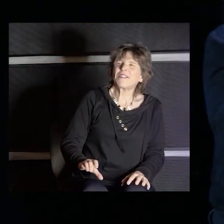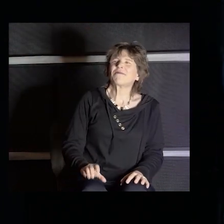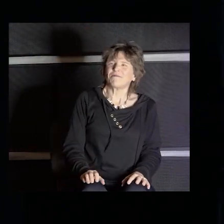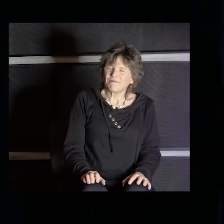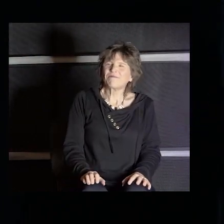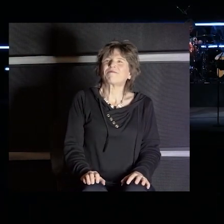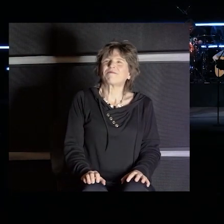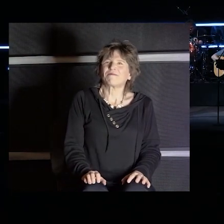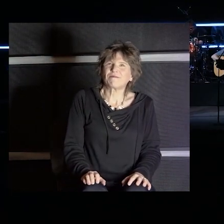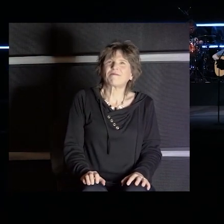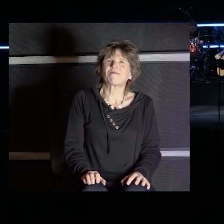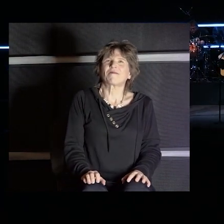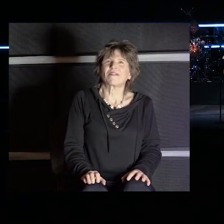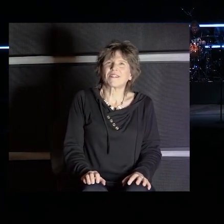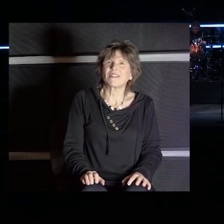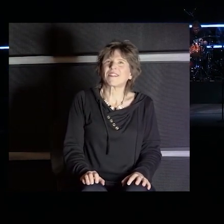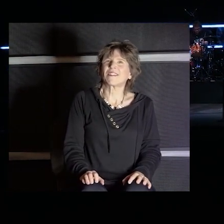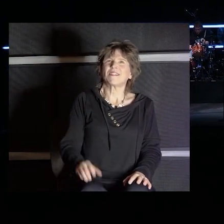Look.